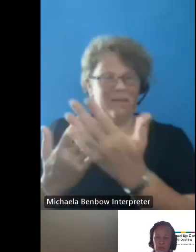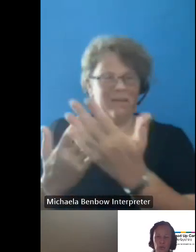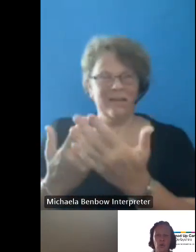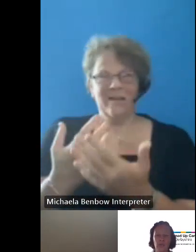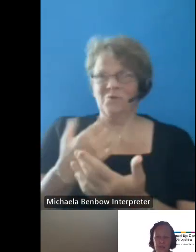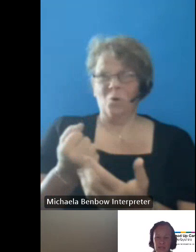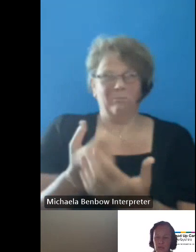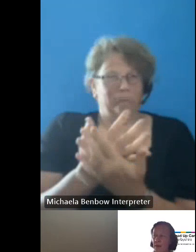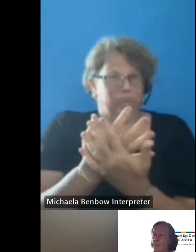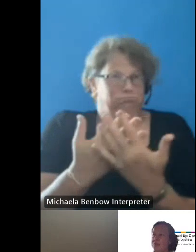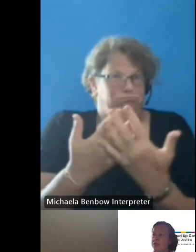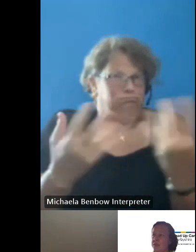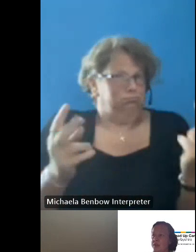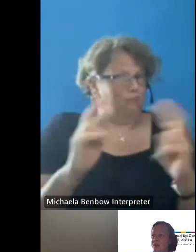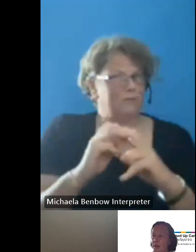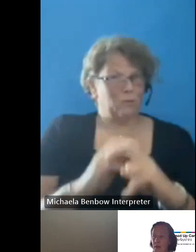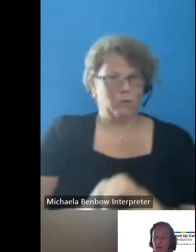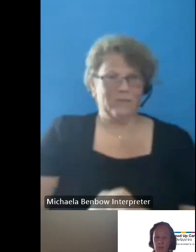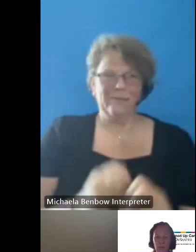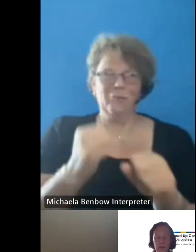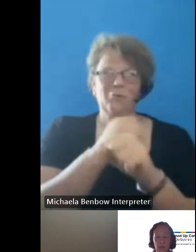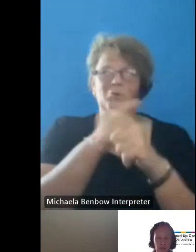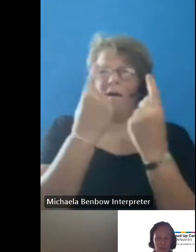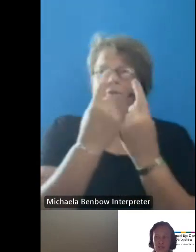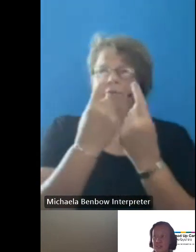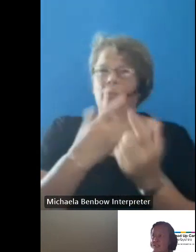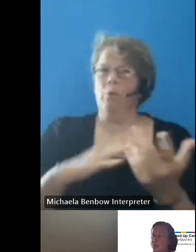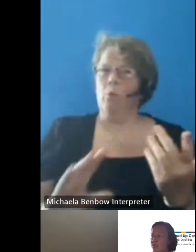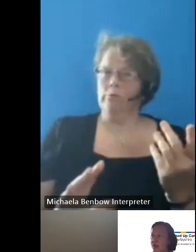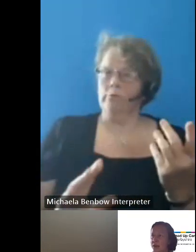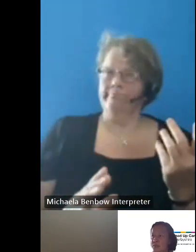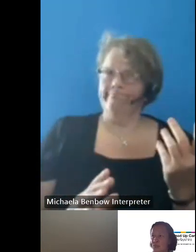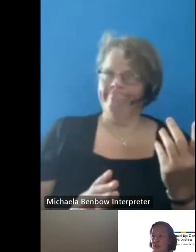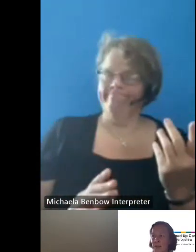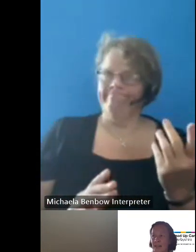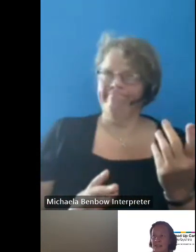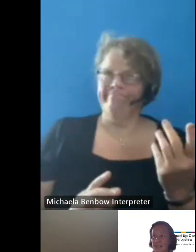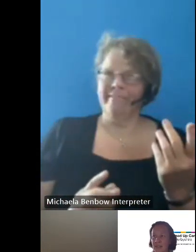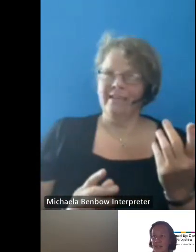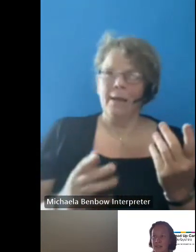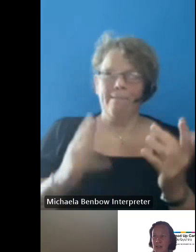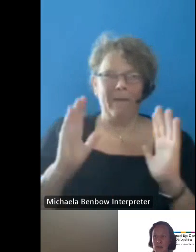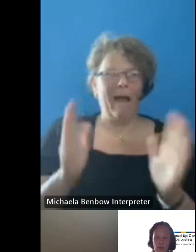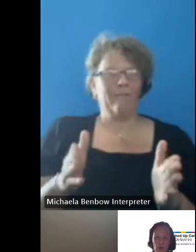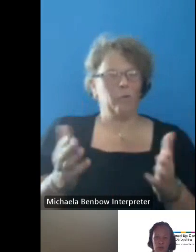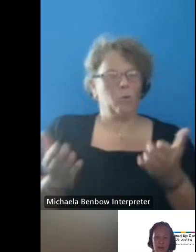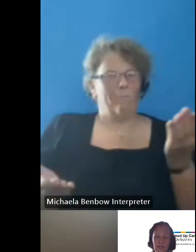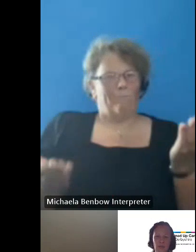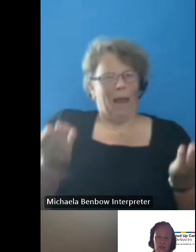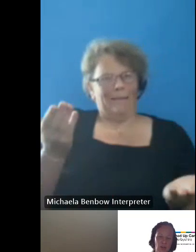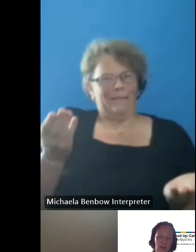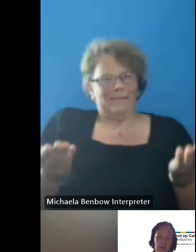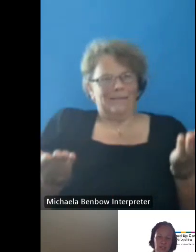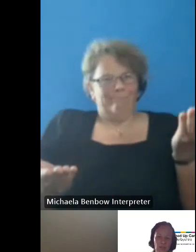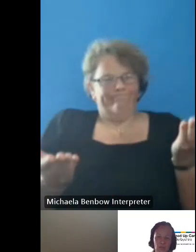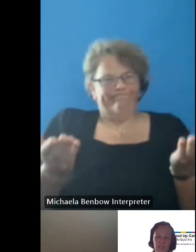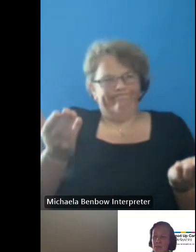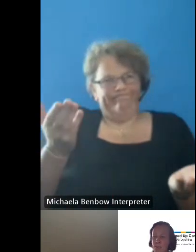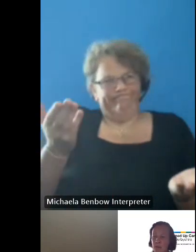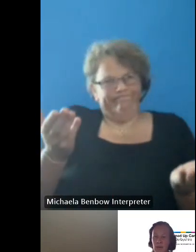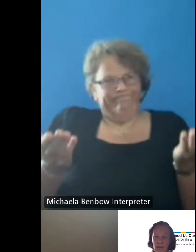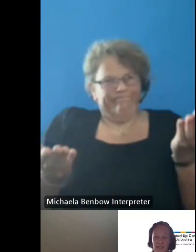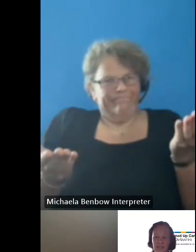resource to do all of the things that we might want to do. But we also have this, as we described, the sort of the balancing act. So we are absolutely trying to